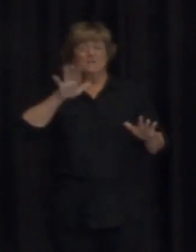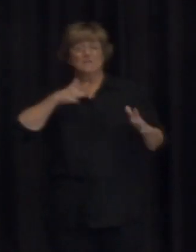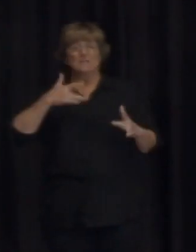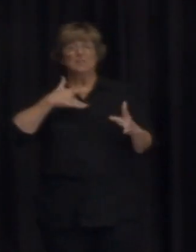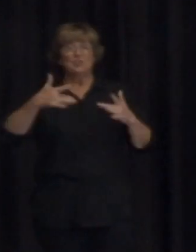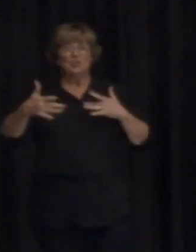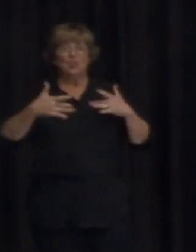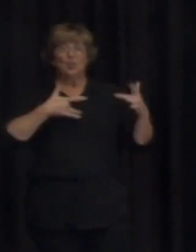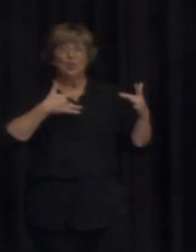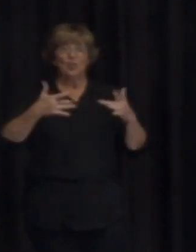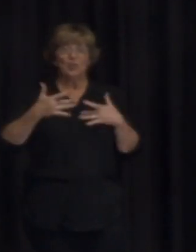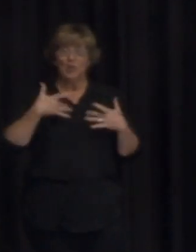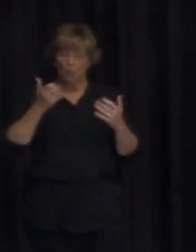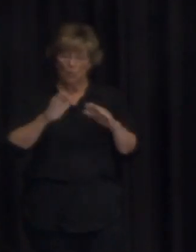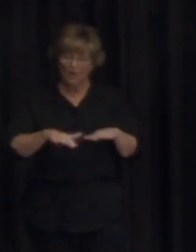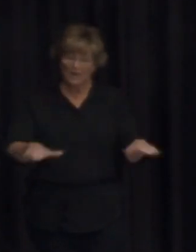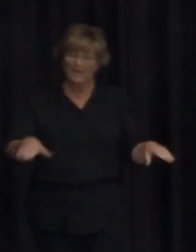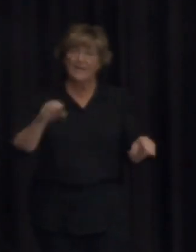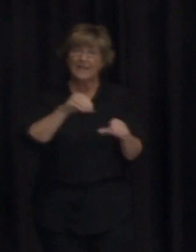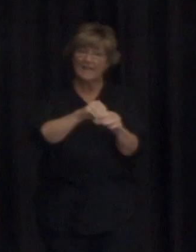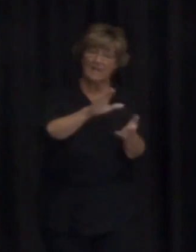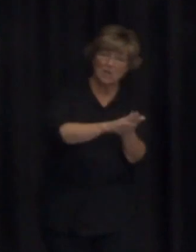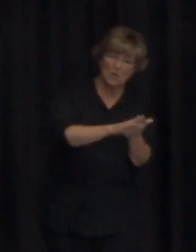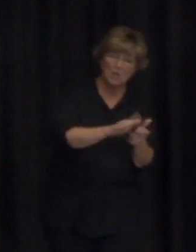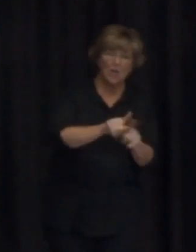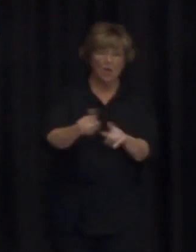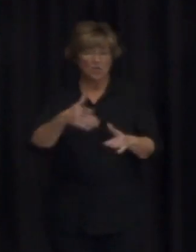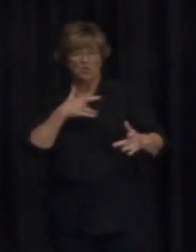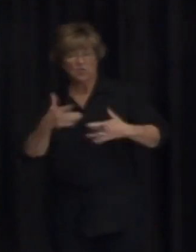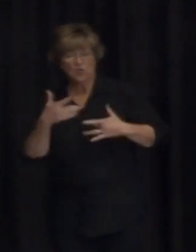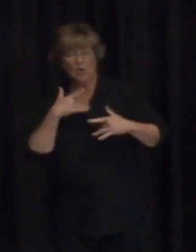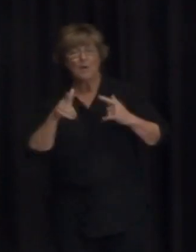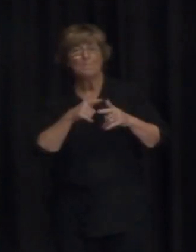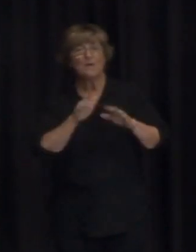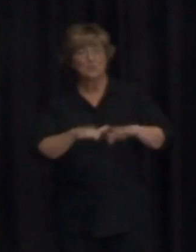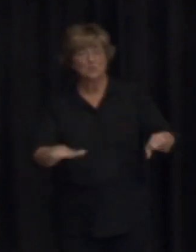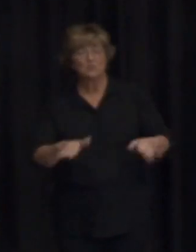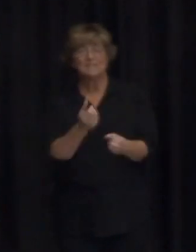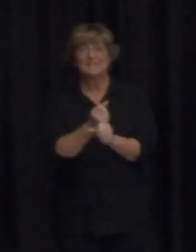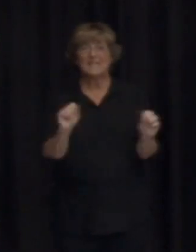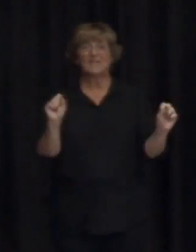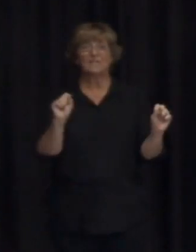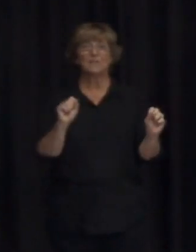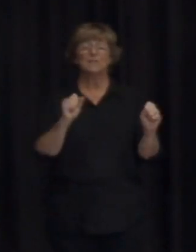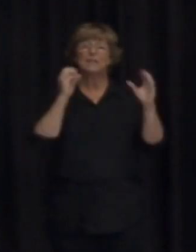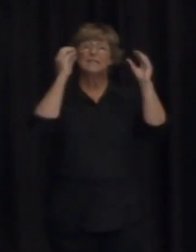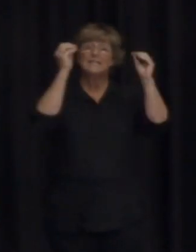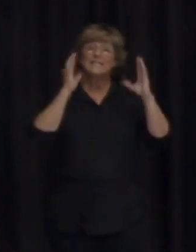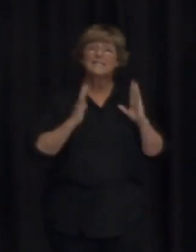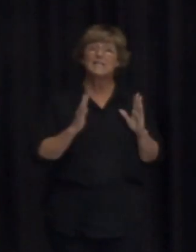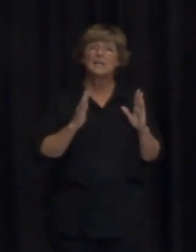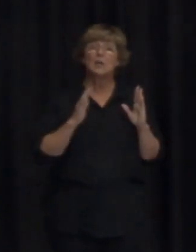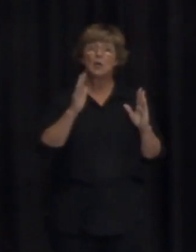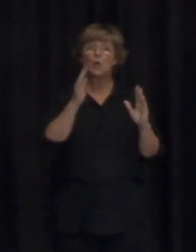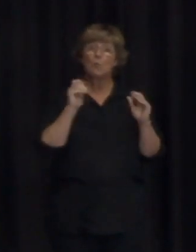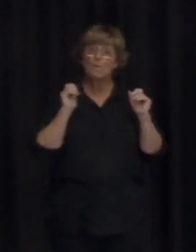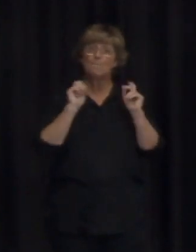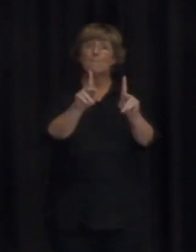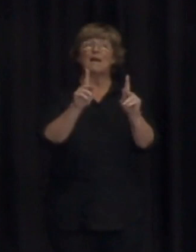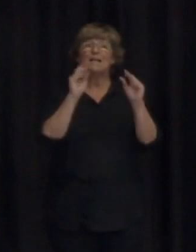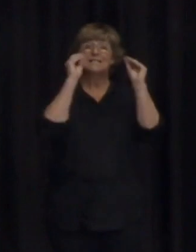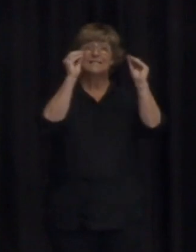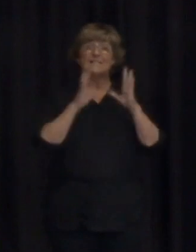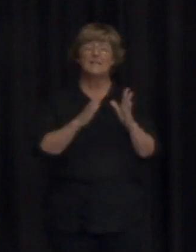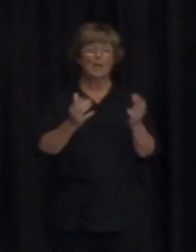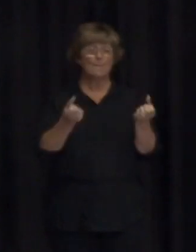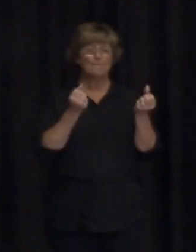concerned. They want their kids in school, but they're also concerned about kids' safety. The teachers want to be back teaching. Some of